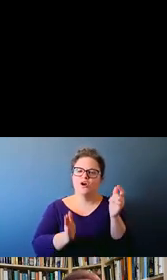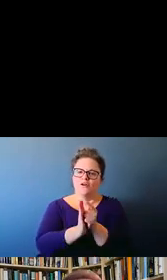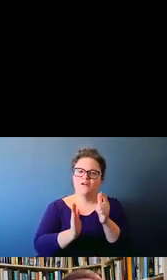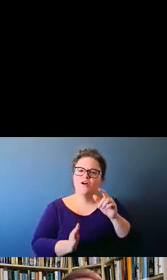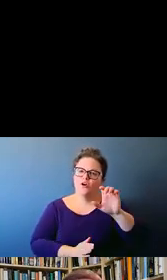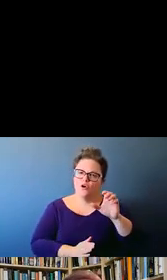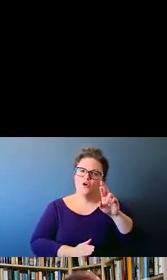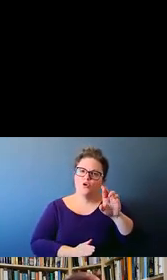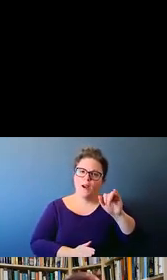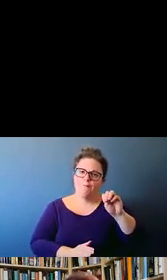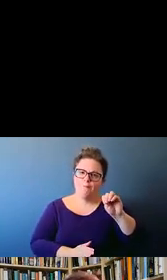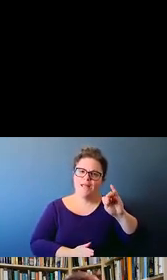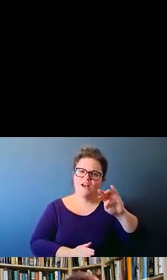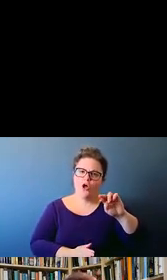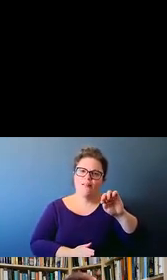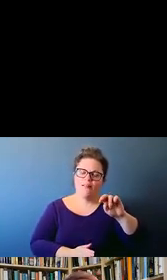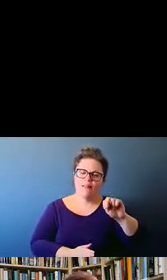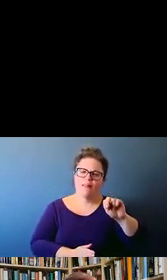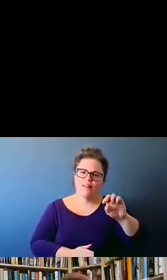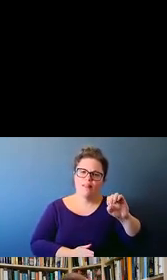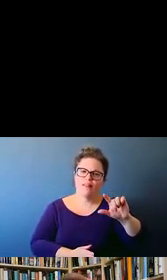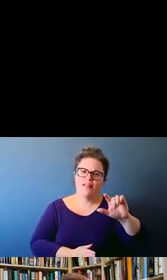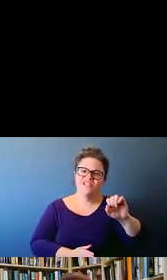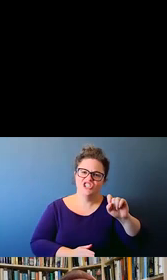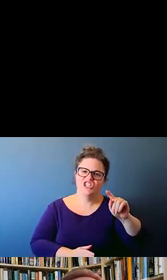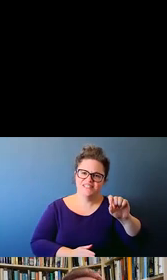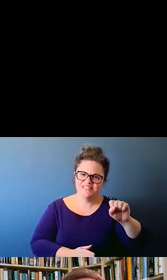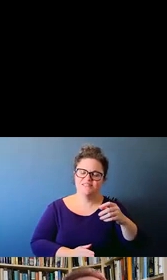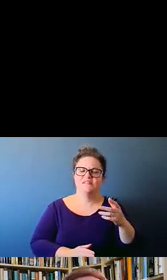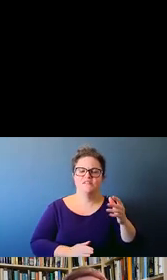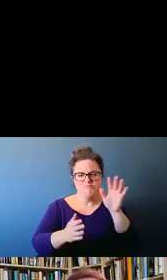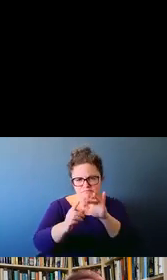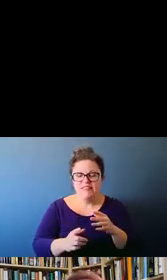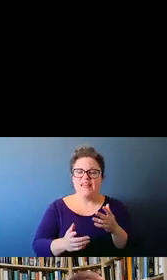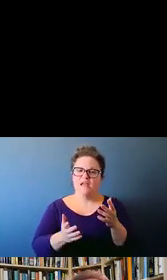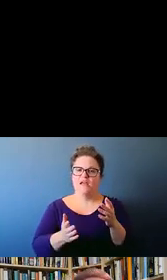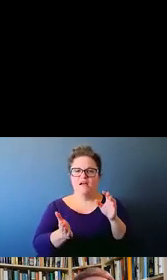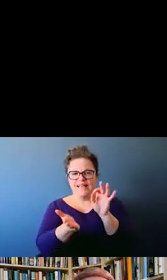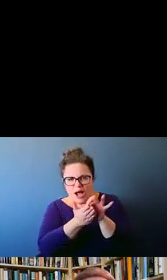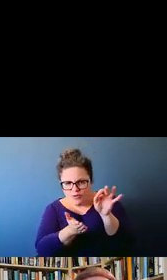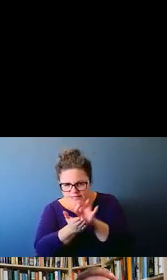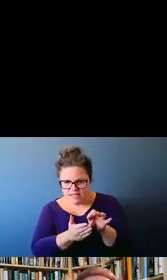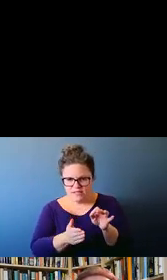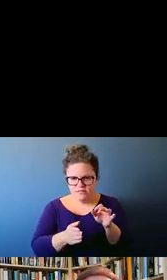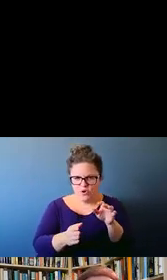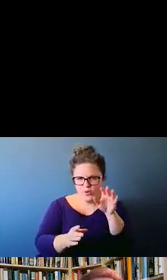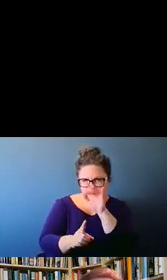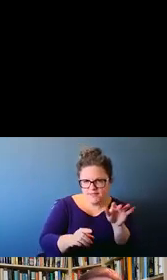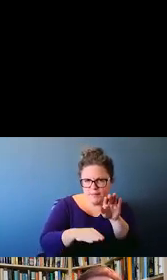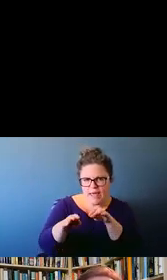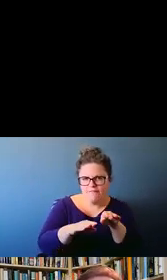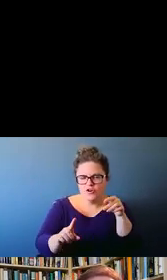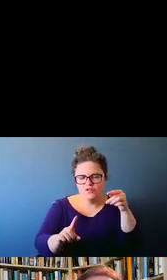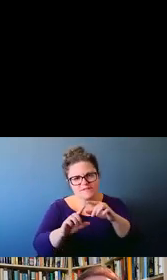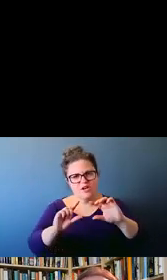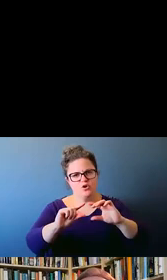political scientists do, they're often measuring or counting or assessing behavior of some group within usually